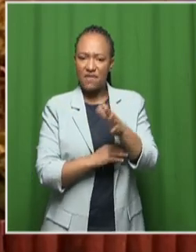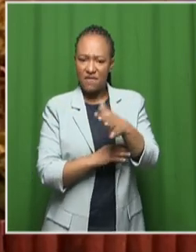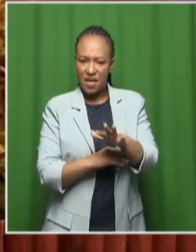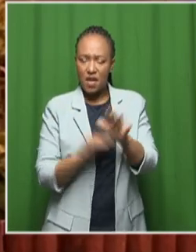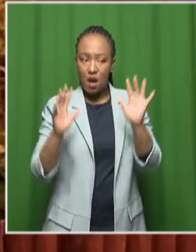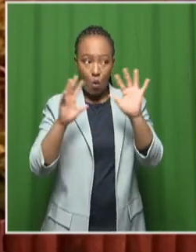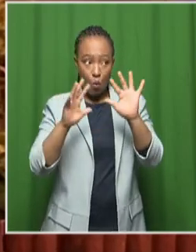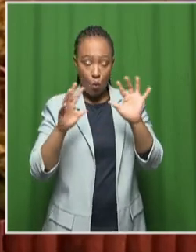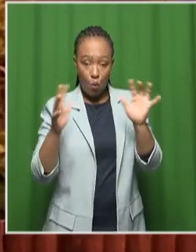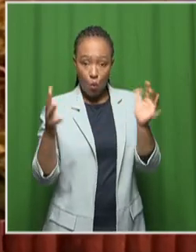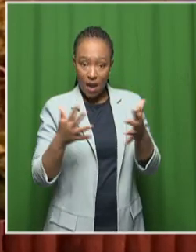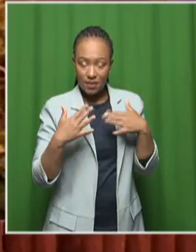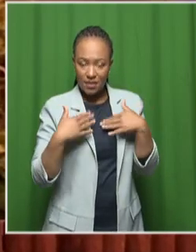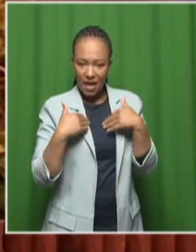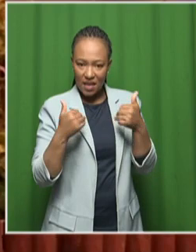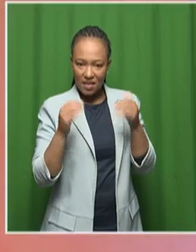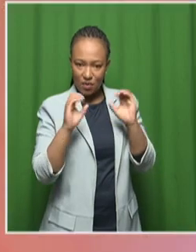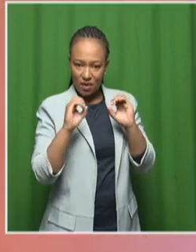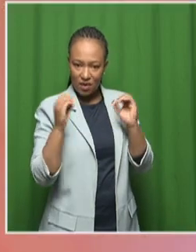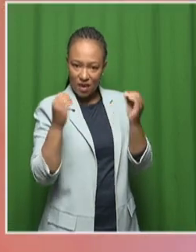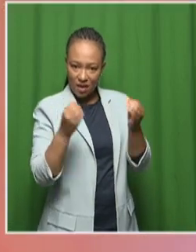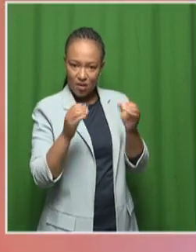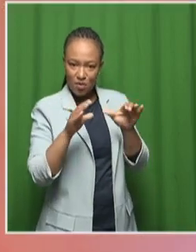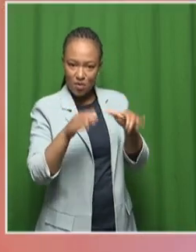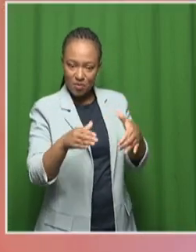estimates that in 2022,